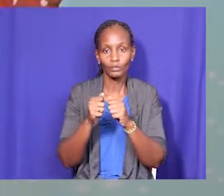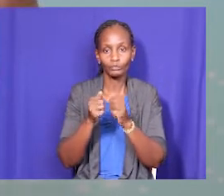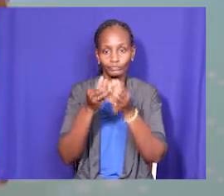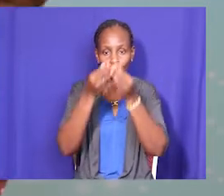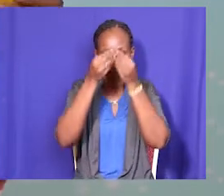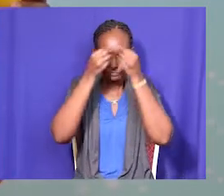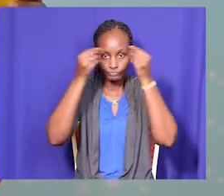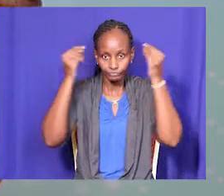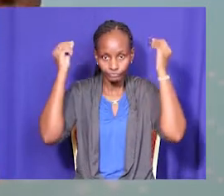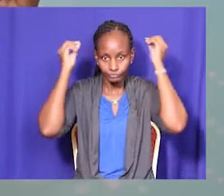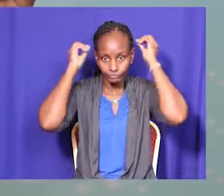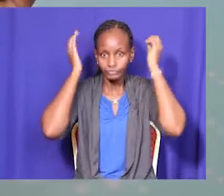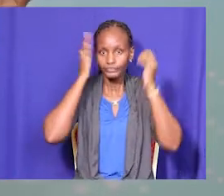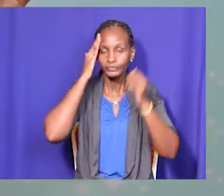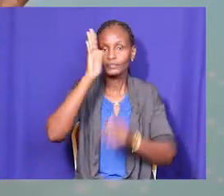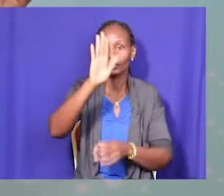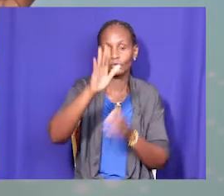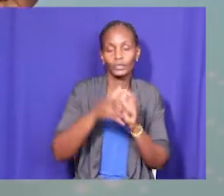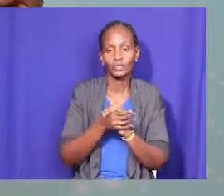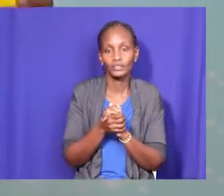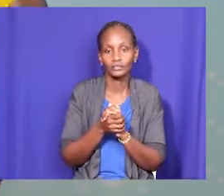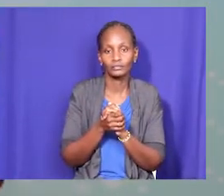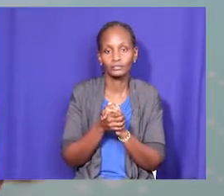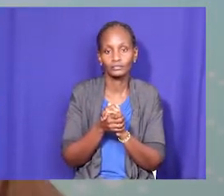head completely.